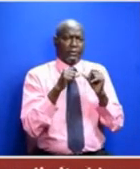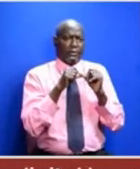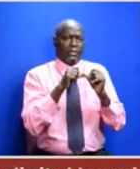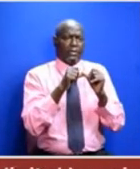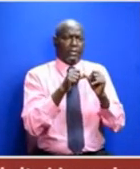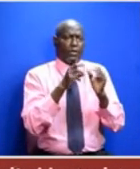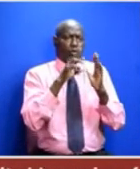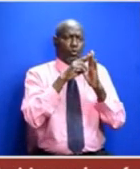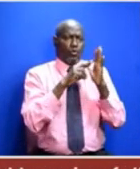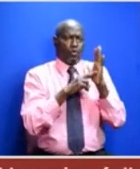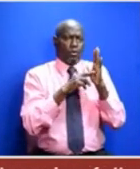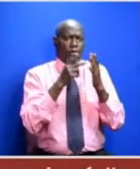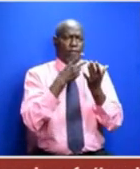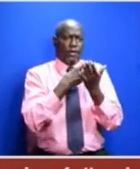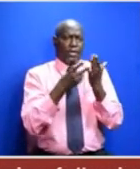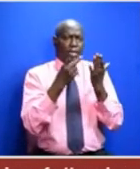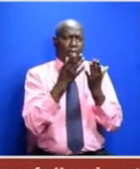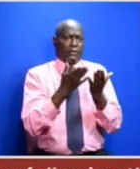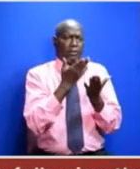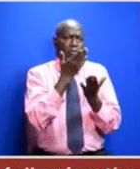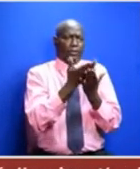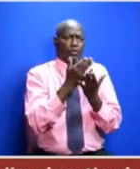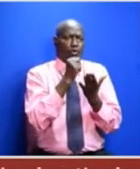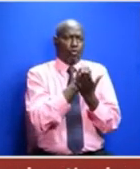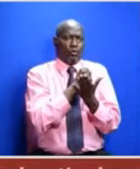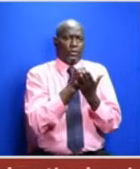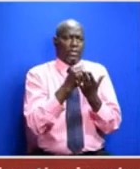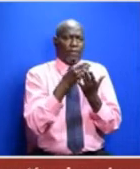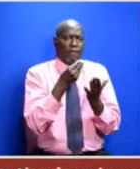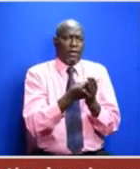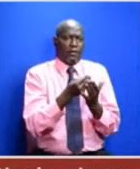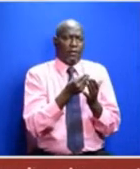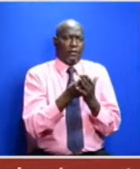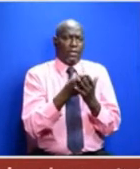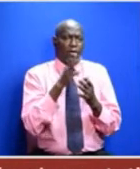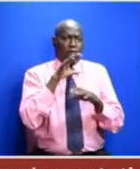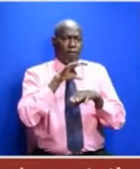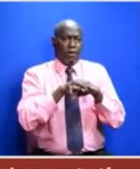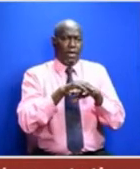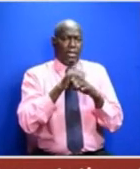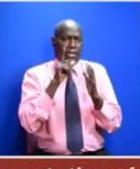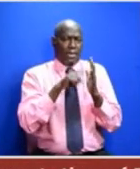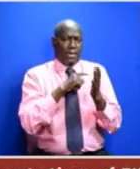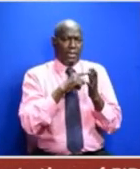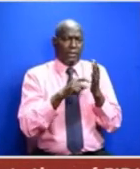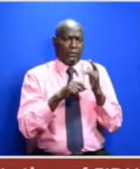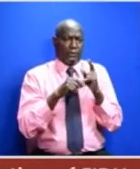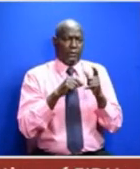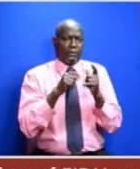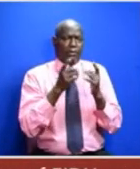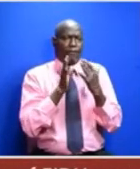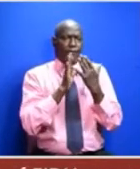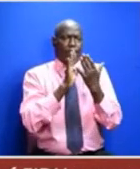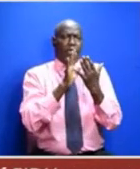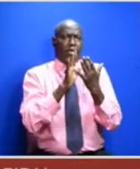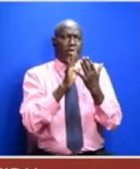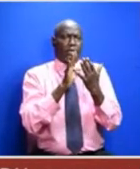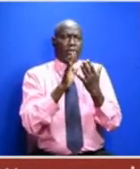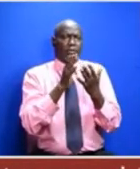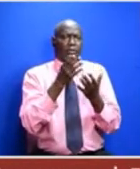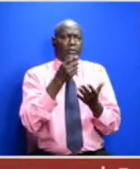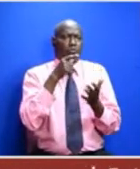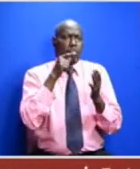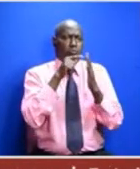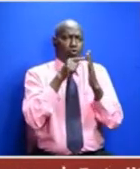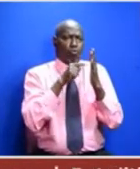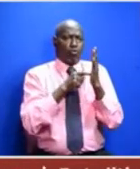sustainability rules, PSR, and failing to submit audited finances. If found guilty, the Championship High Flyers could face a points